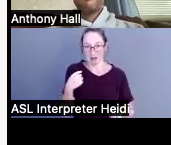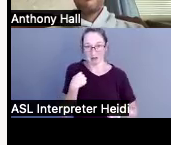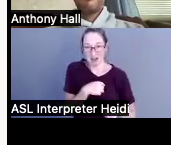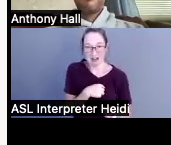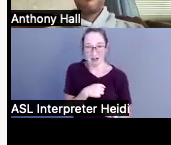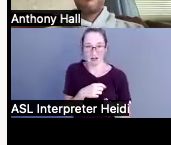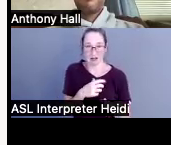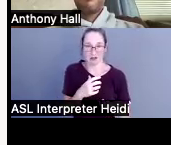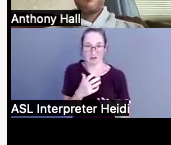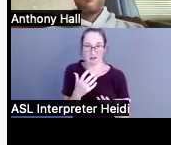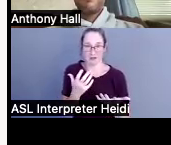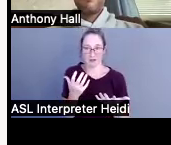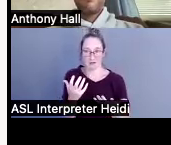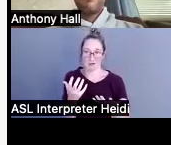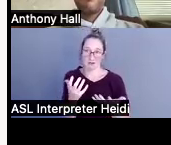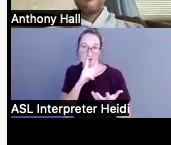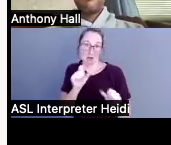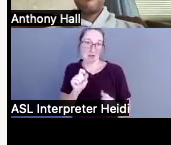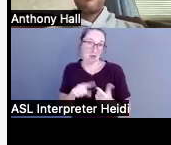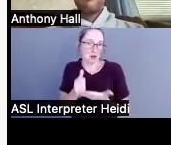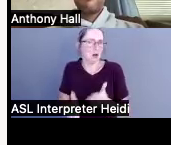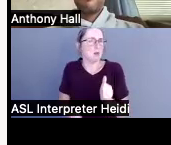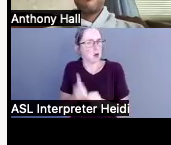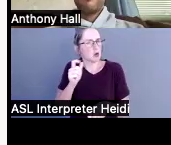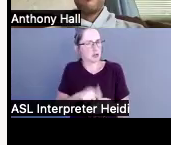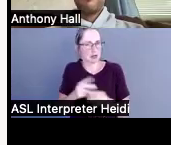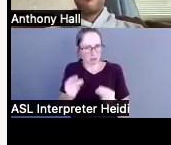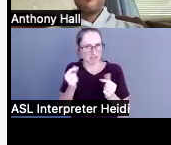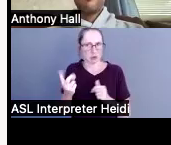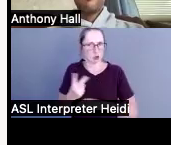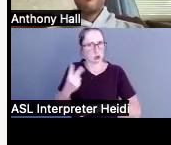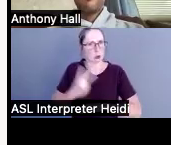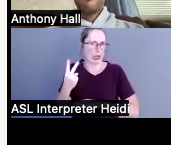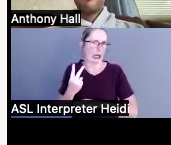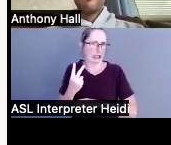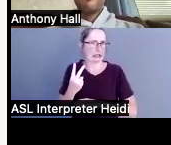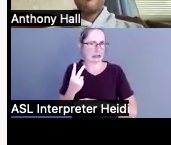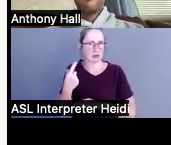able to help them most times, if not on the spot, within 2 days. We